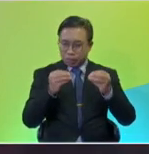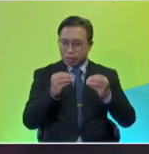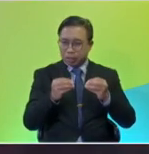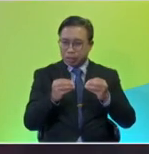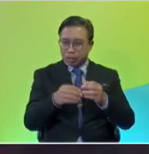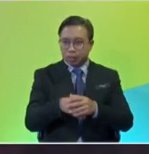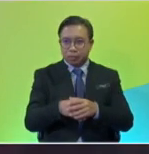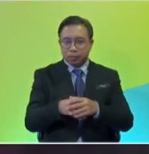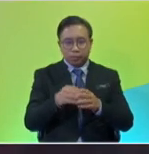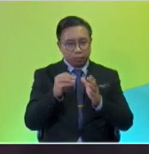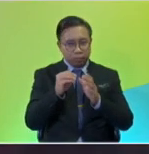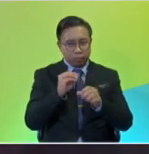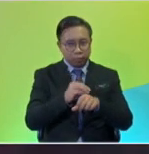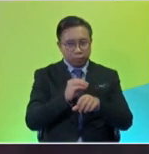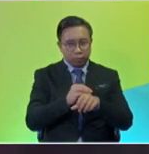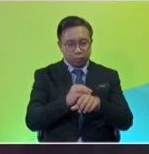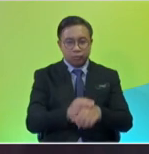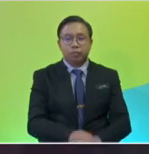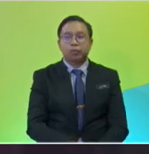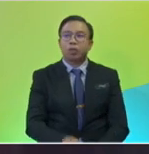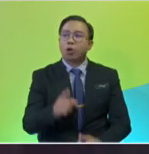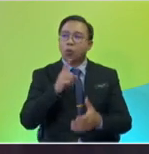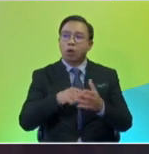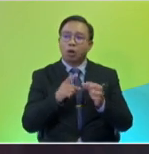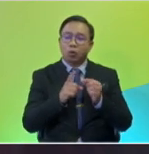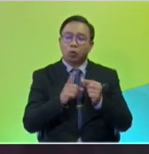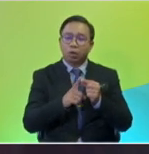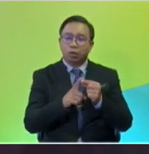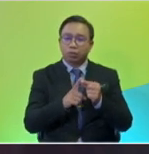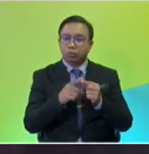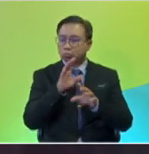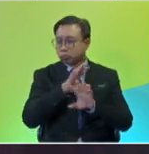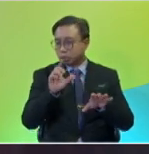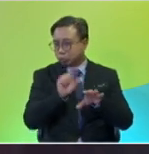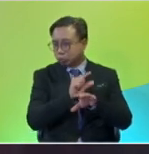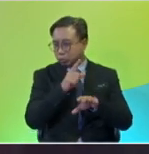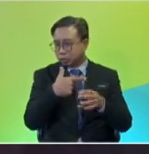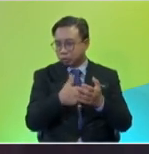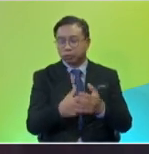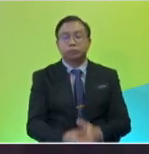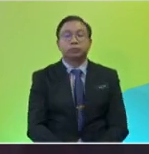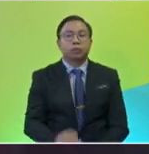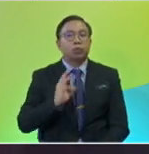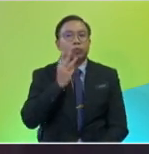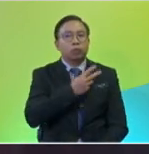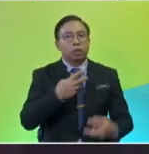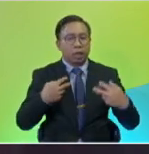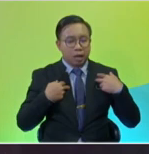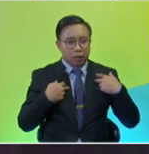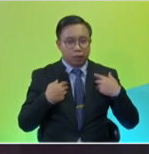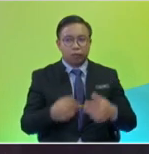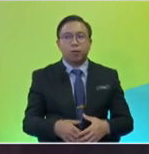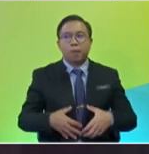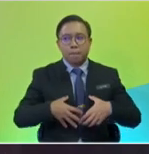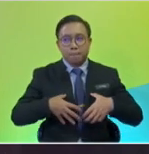bit more time. Yeah, and we can also see what words are not used just yet. So we have brave. I